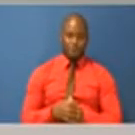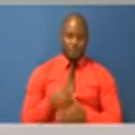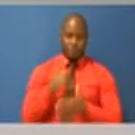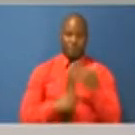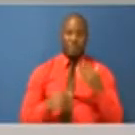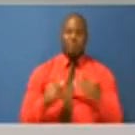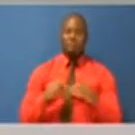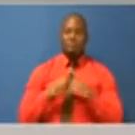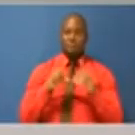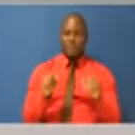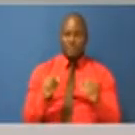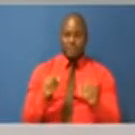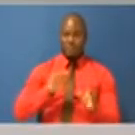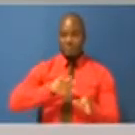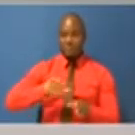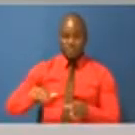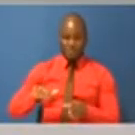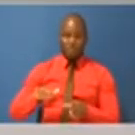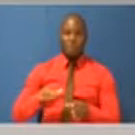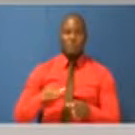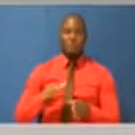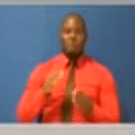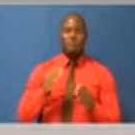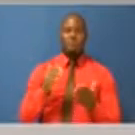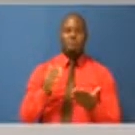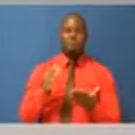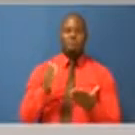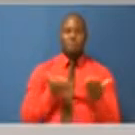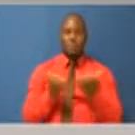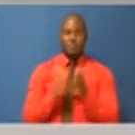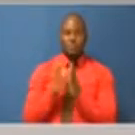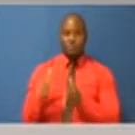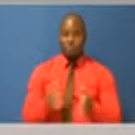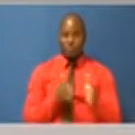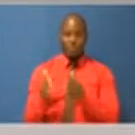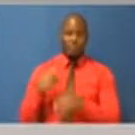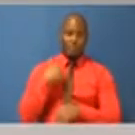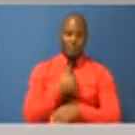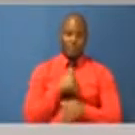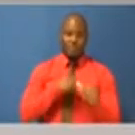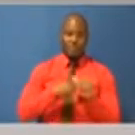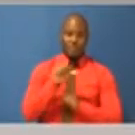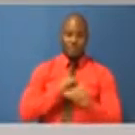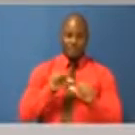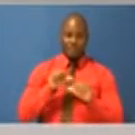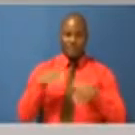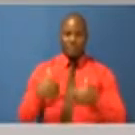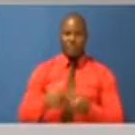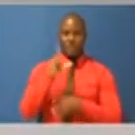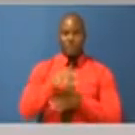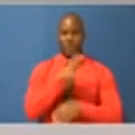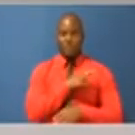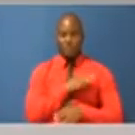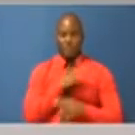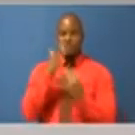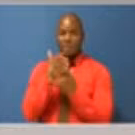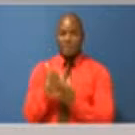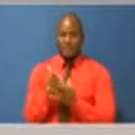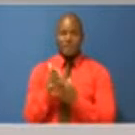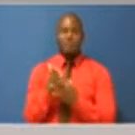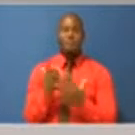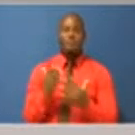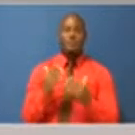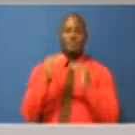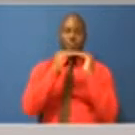i've also studied is aside from the whole aspect of this being a business opportunity for us in terms of providing housing to low income middle income and upper